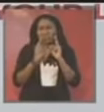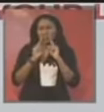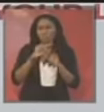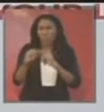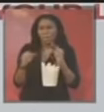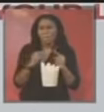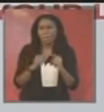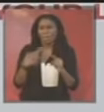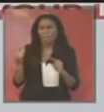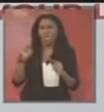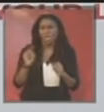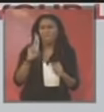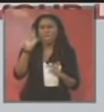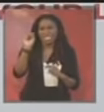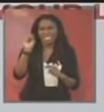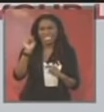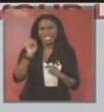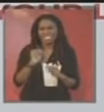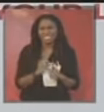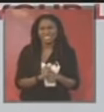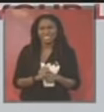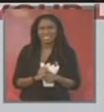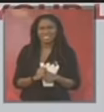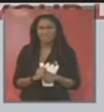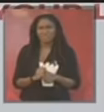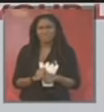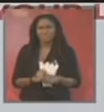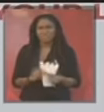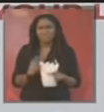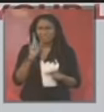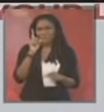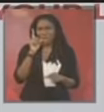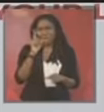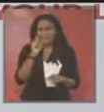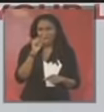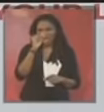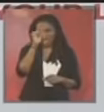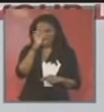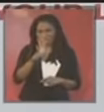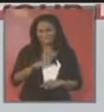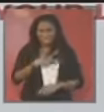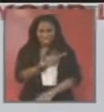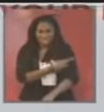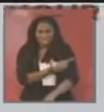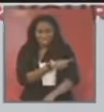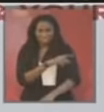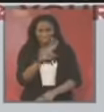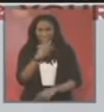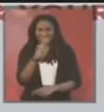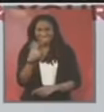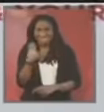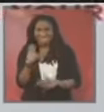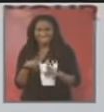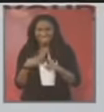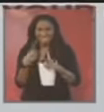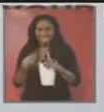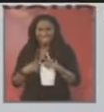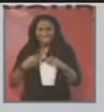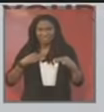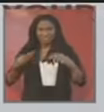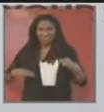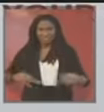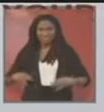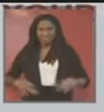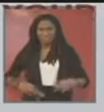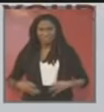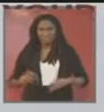believe it's in the US, where one person had an adverse reaction, not necessarily to the vaccine, but after the